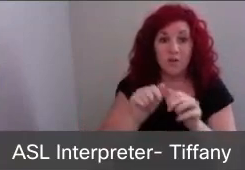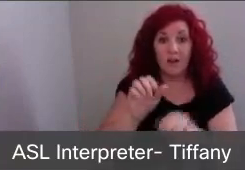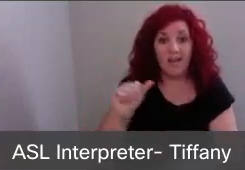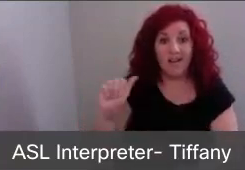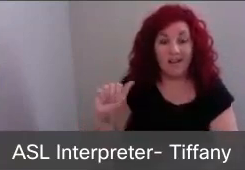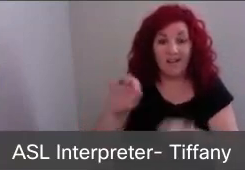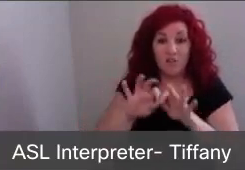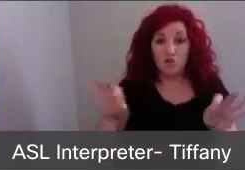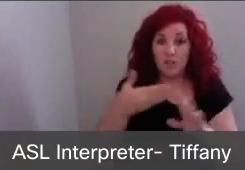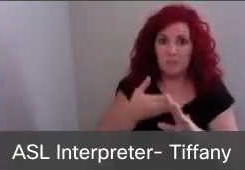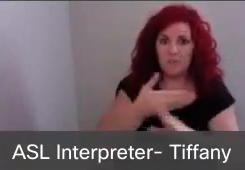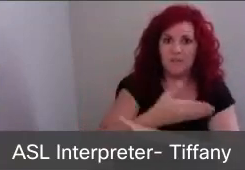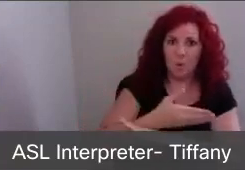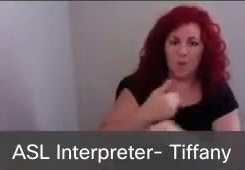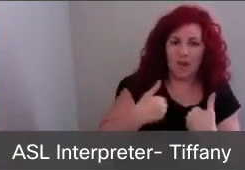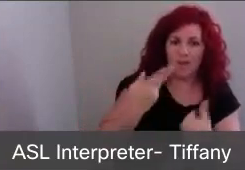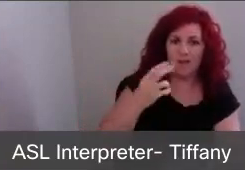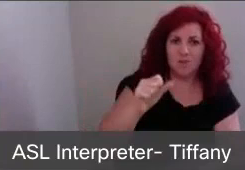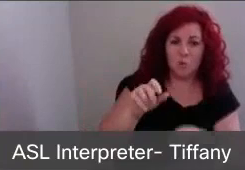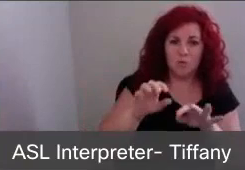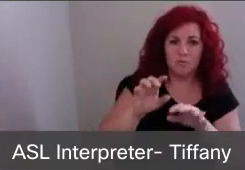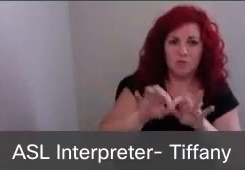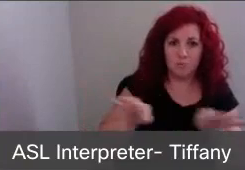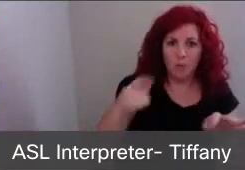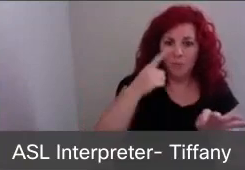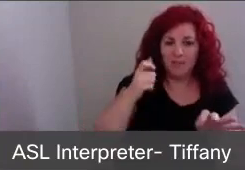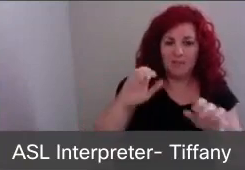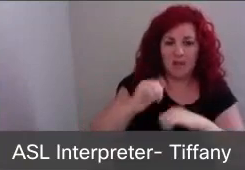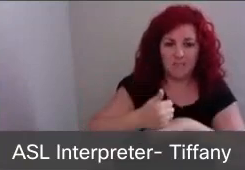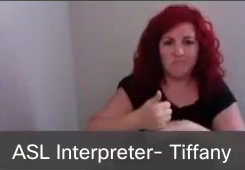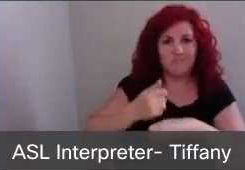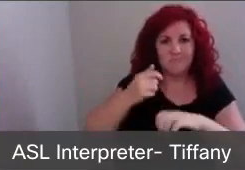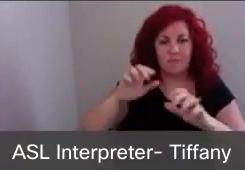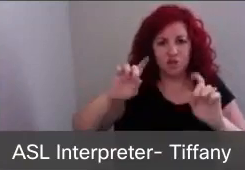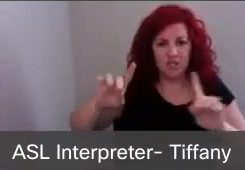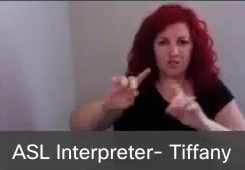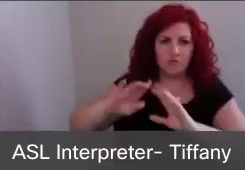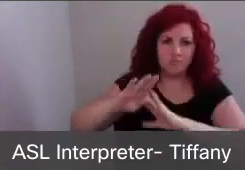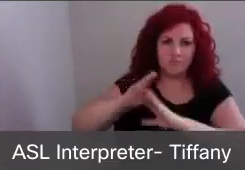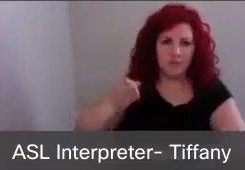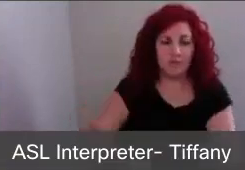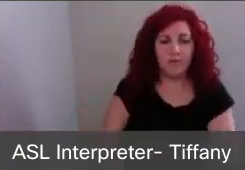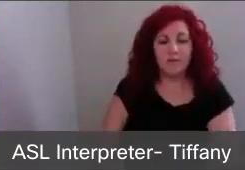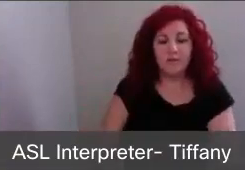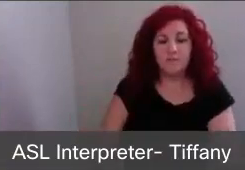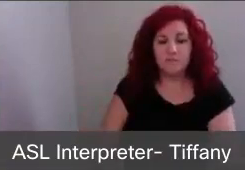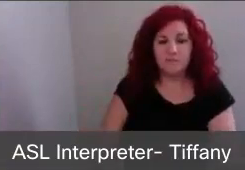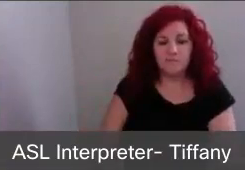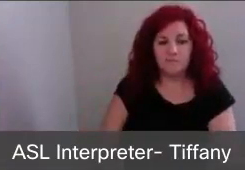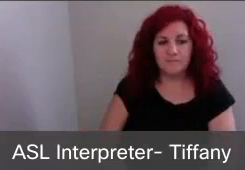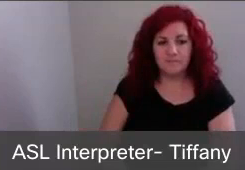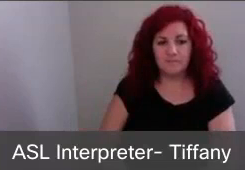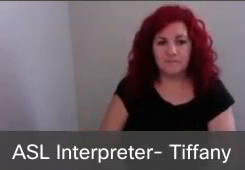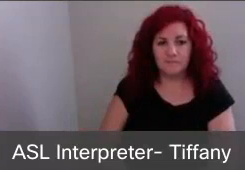before they have their high school diploma because of the way the education is set up there. I really hope that as you